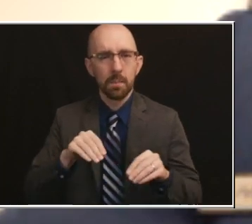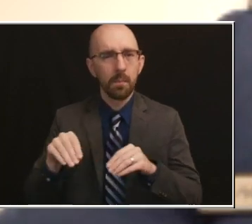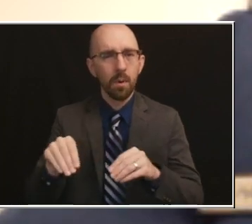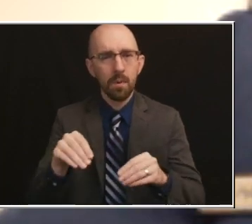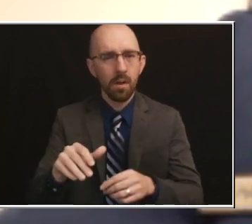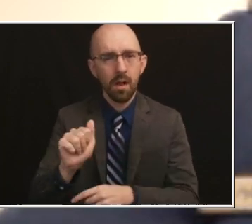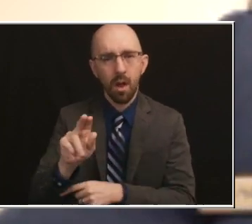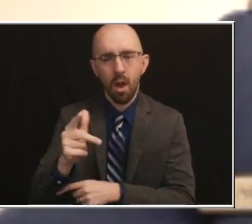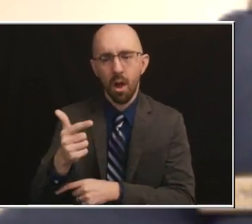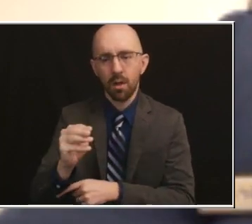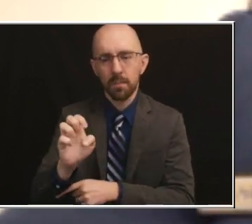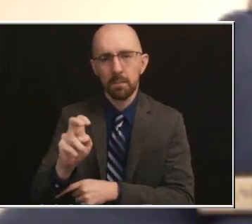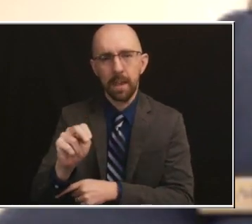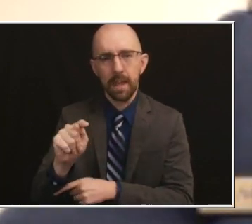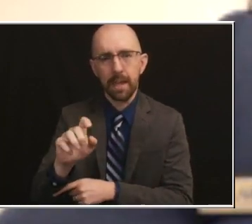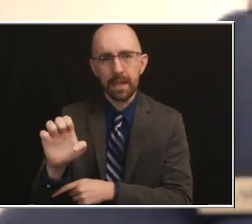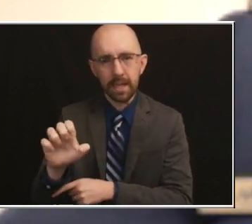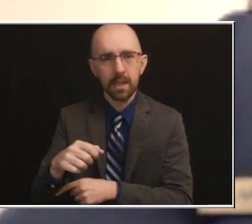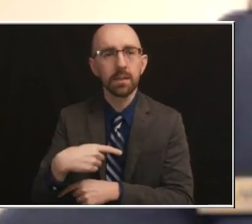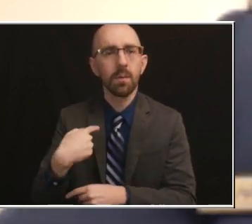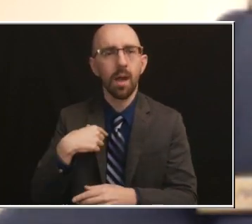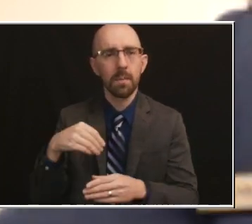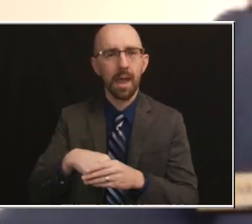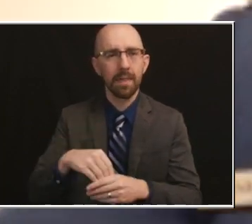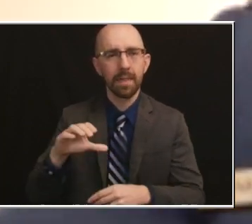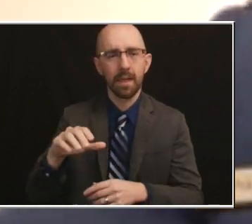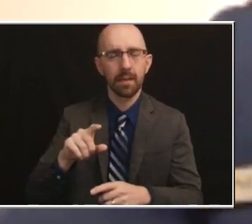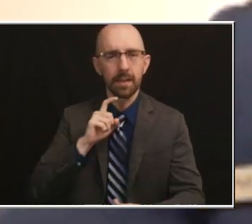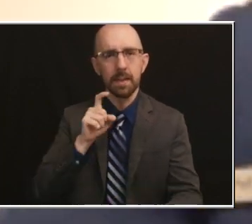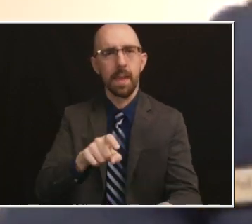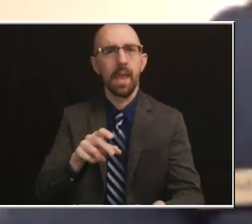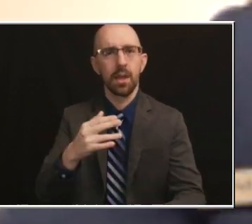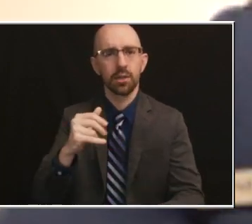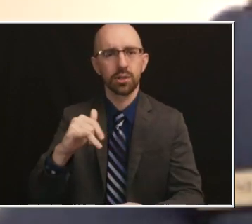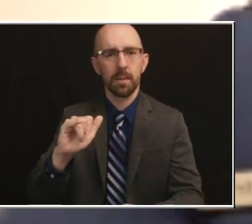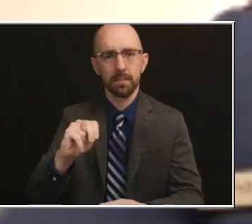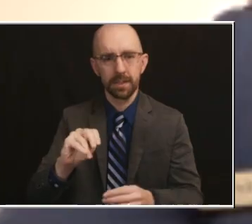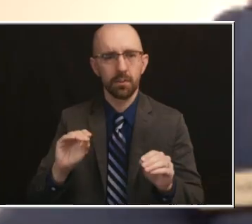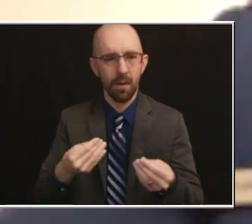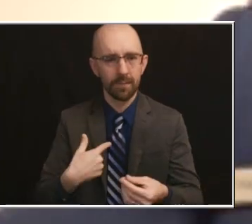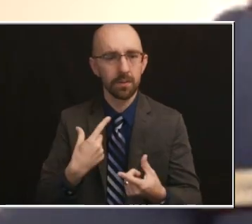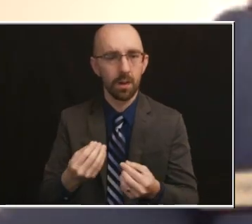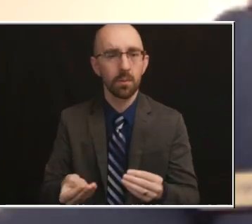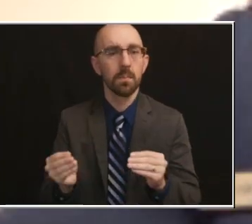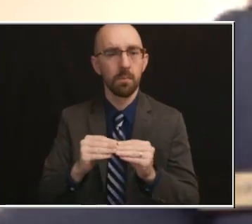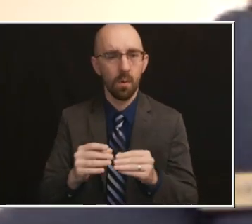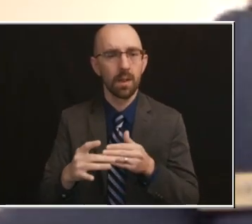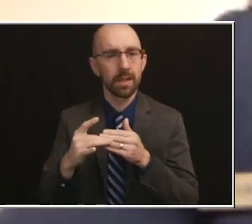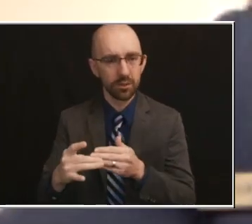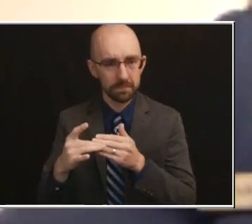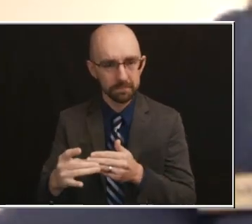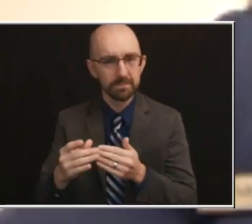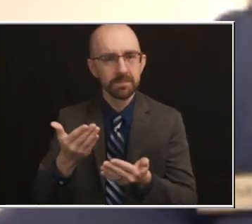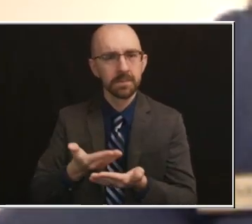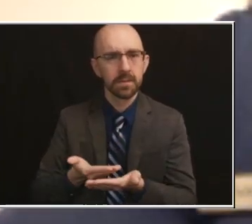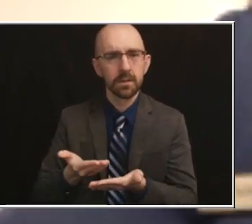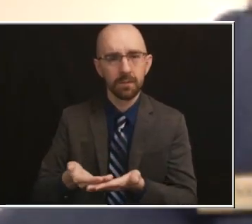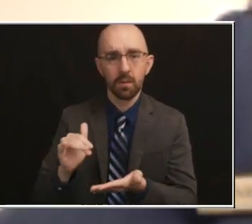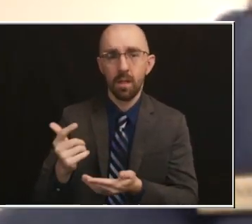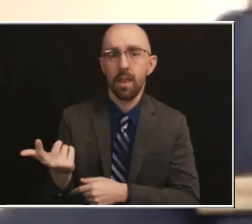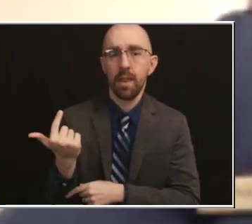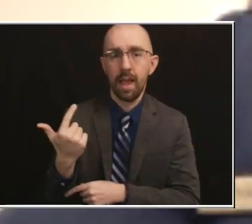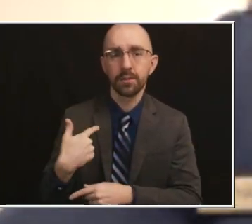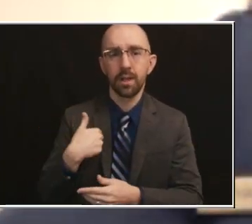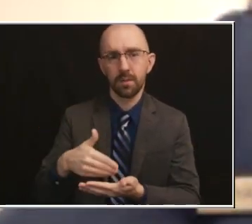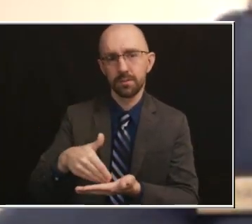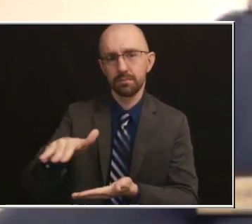augmentee, and so I'm at the command chaplain's office. So I do a lot more leadership stuff. So last year I was